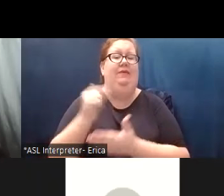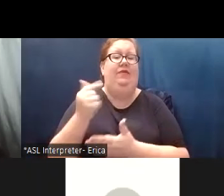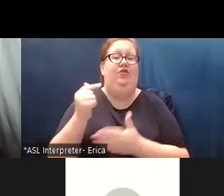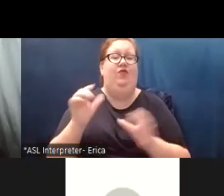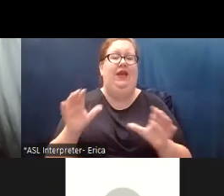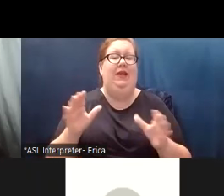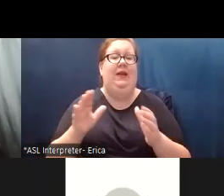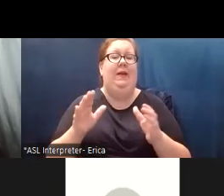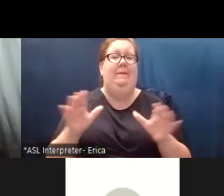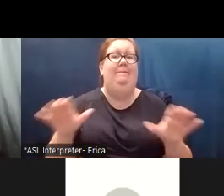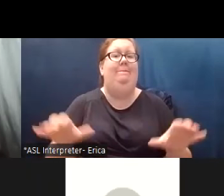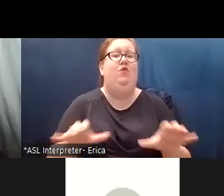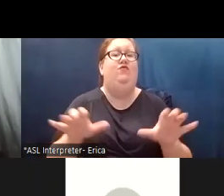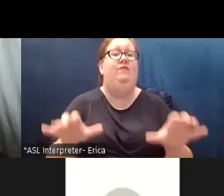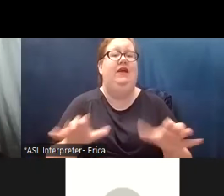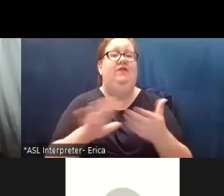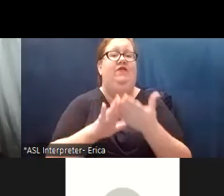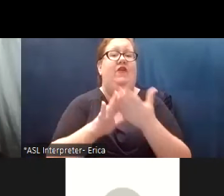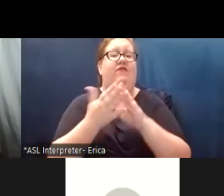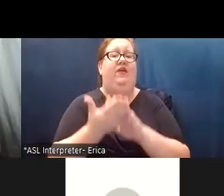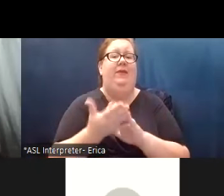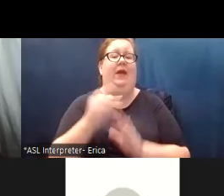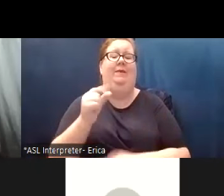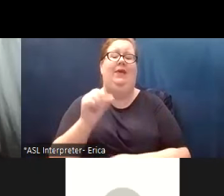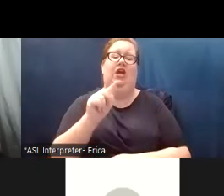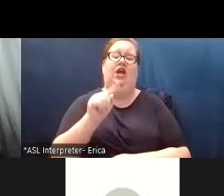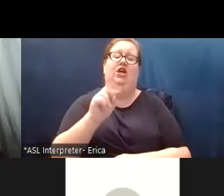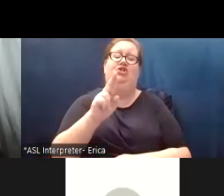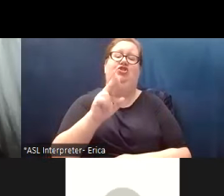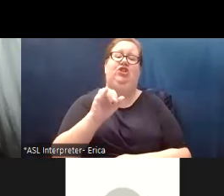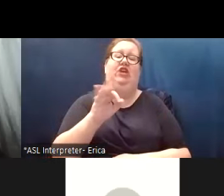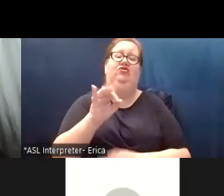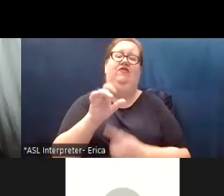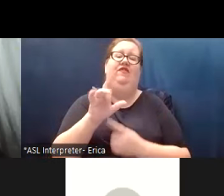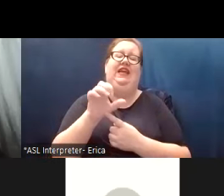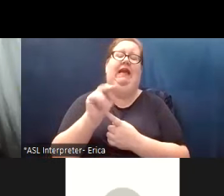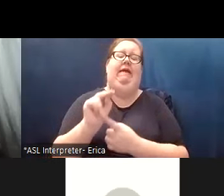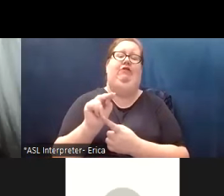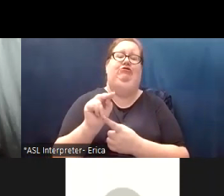from becoming a gentrification process,